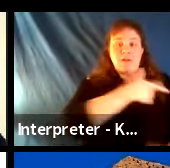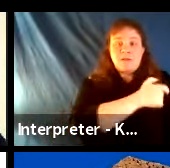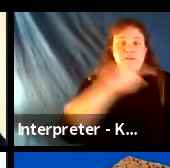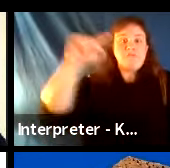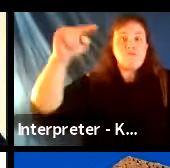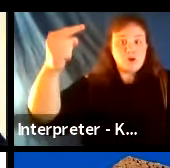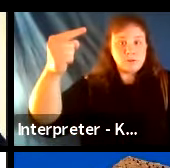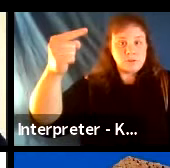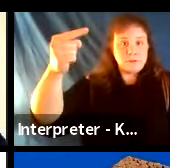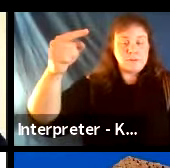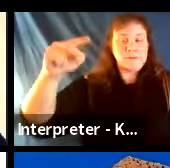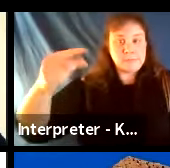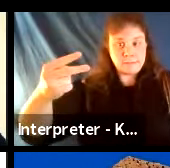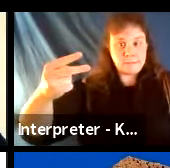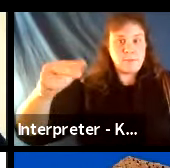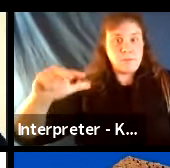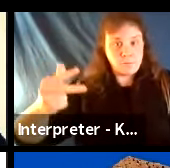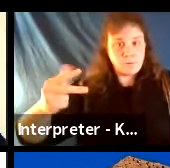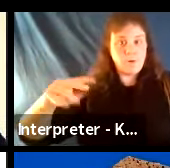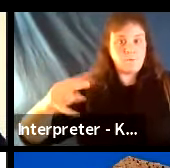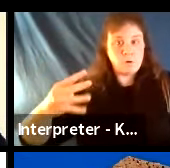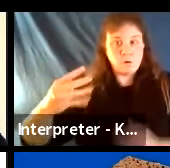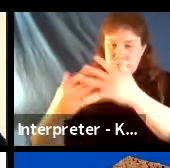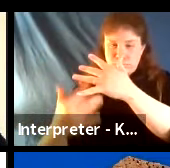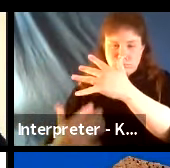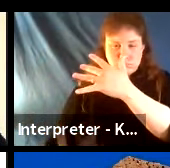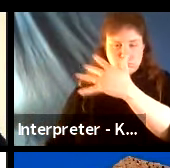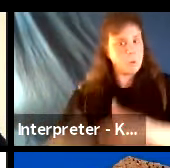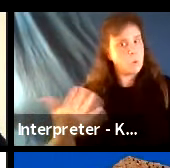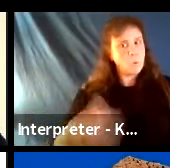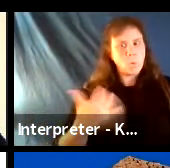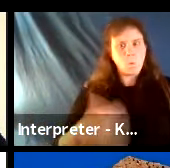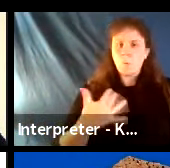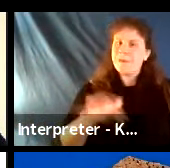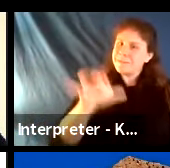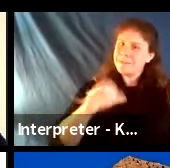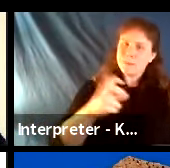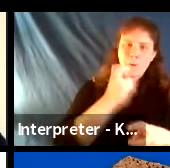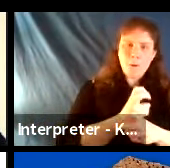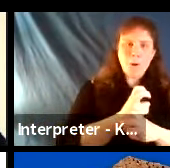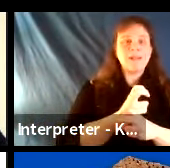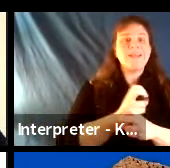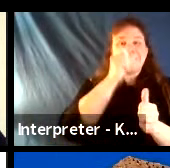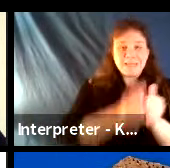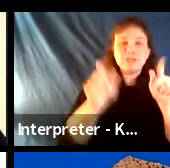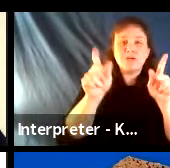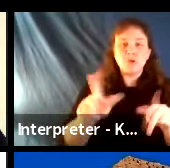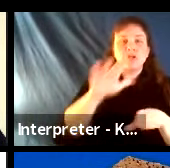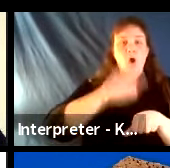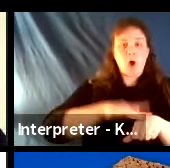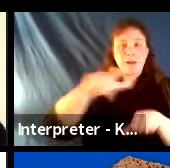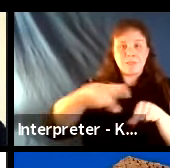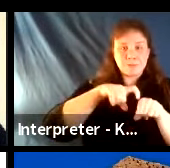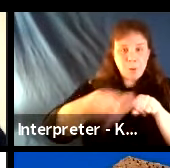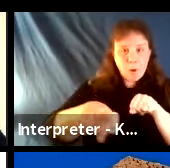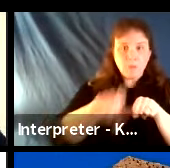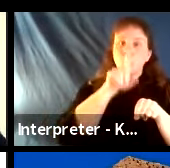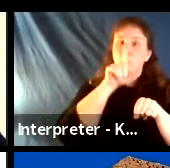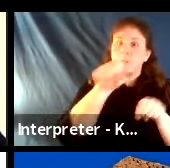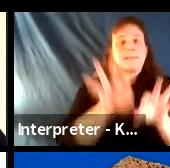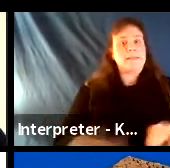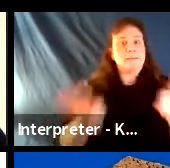and who gets it next. And I think that's part of the reason why I think every single person who's on this call has a really important